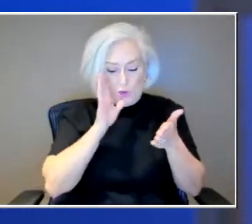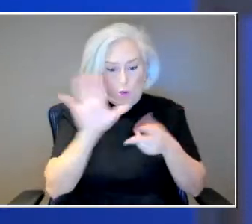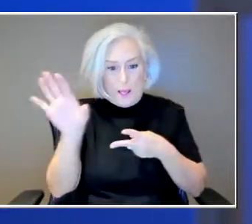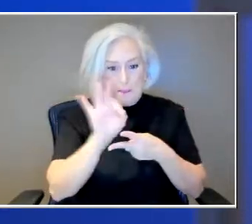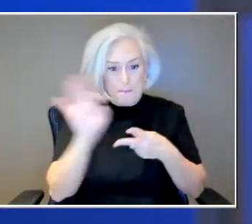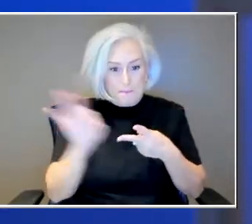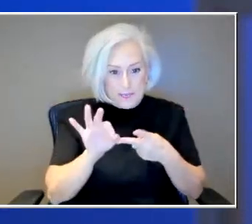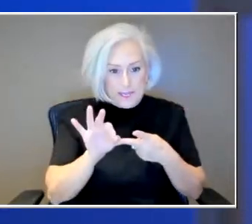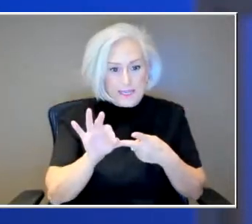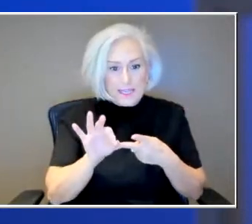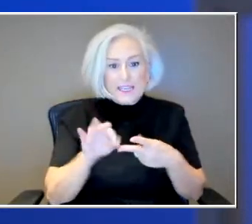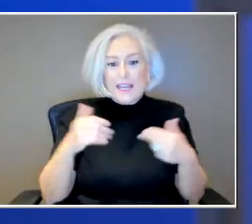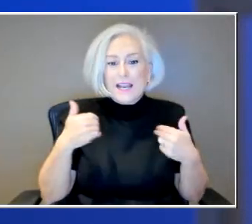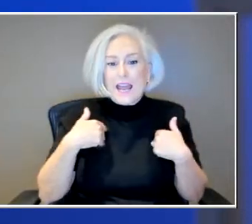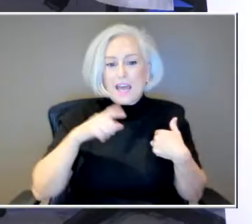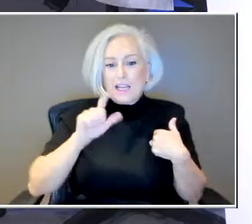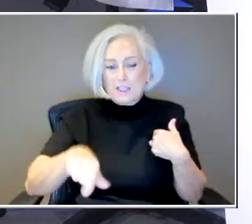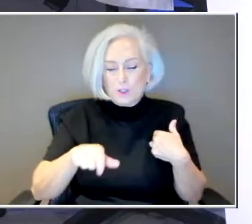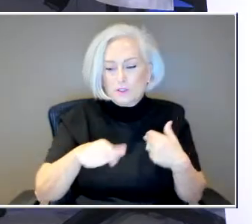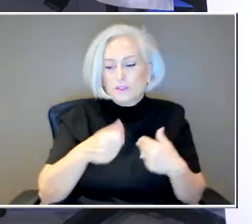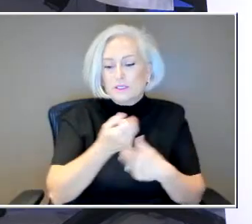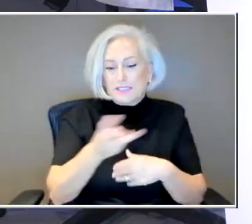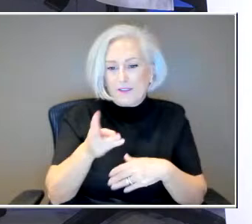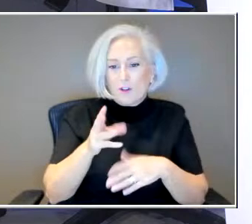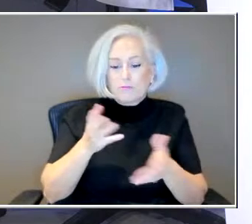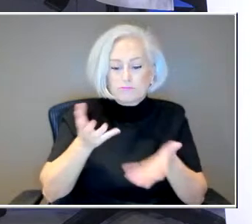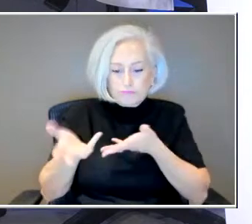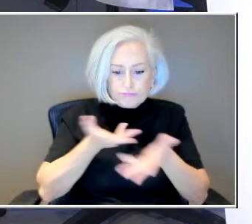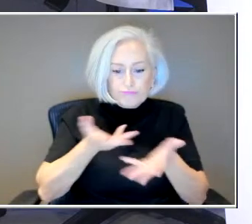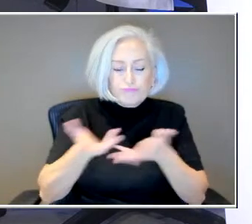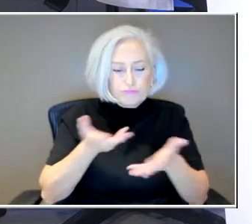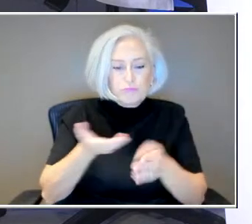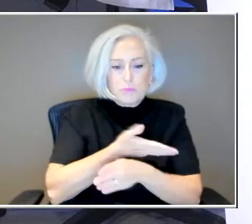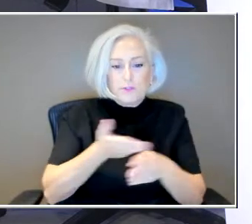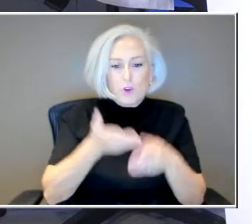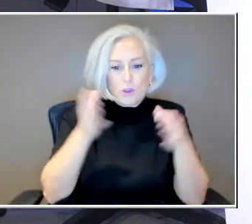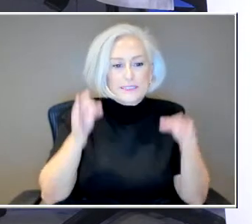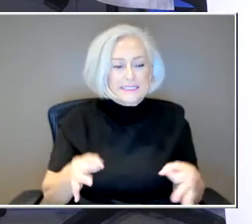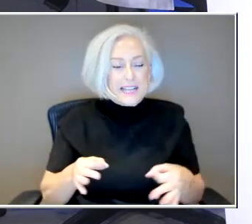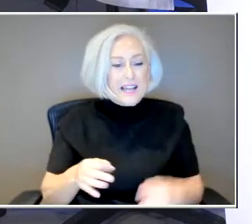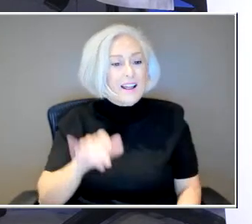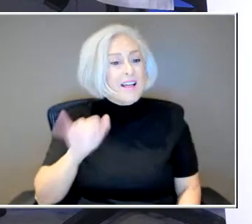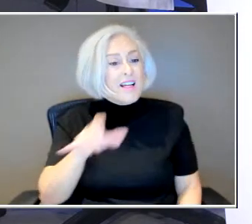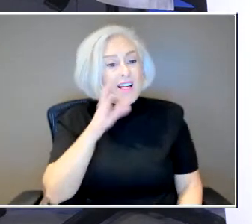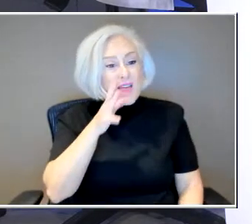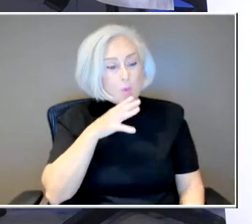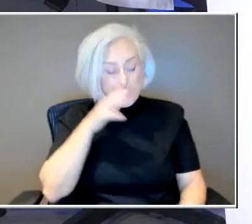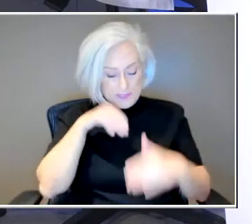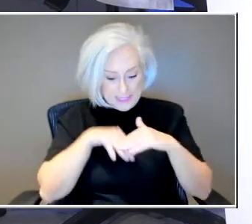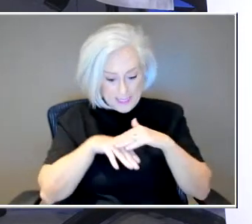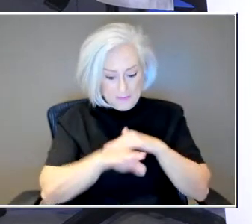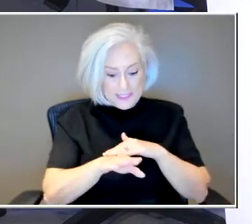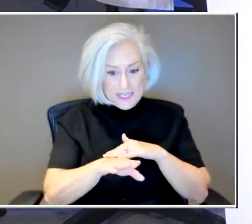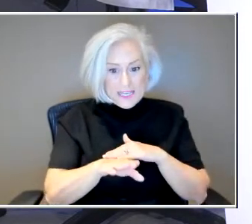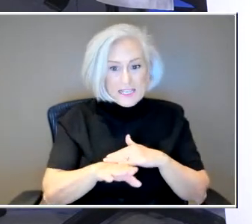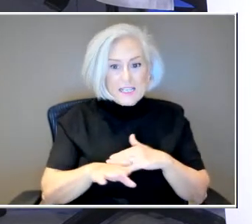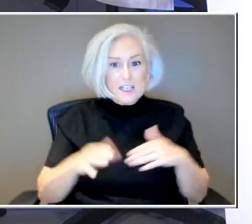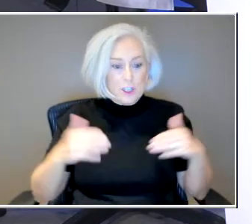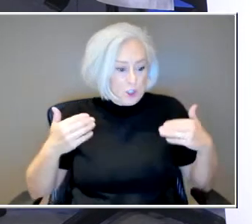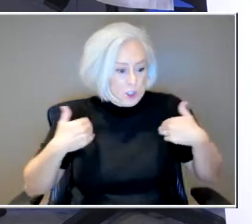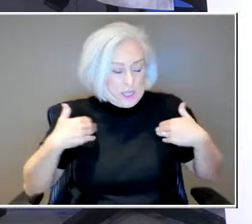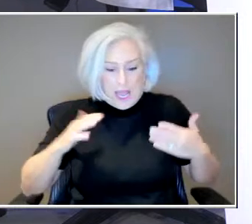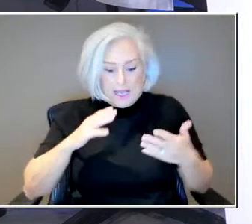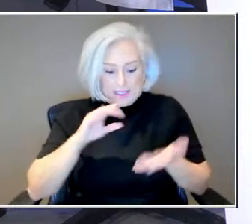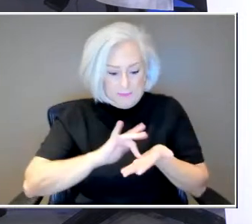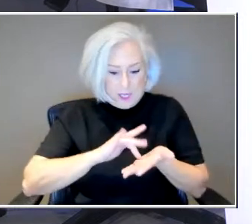for me to make that decision. Well, and Shabana, as I hear Lori's story, I'm thinking, this woman walks into your door, she's like all teed up, she's got medical records and